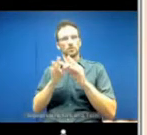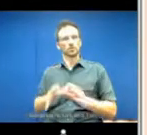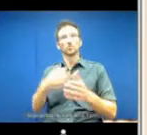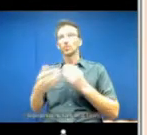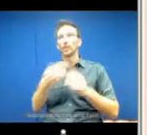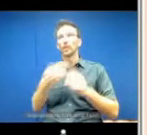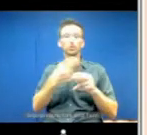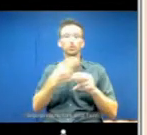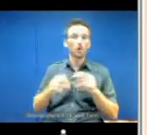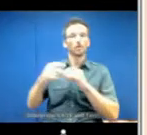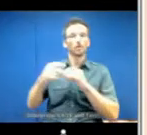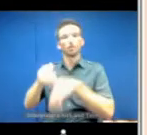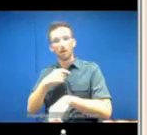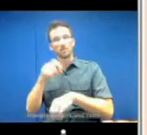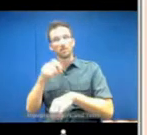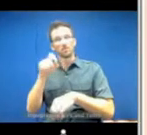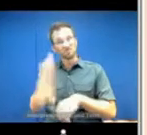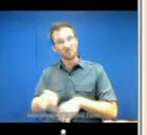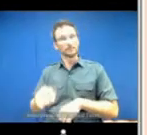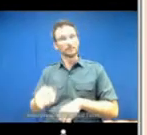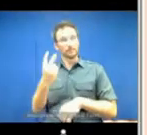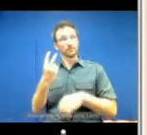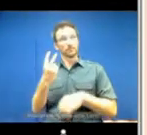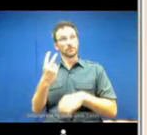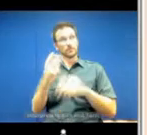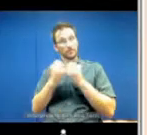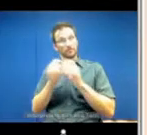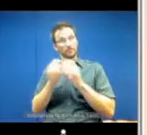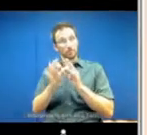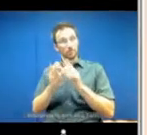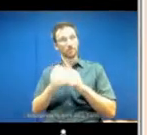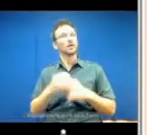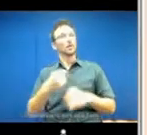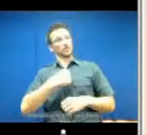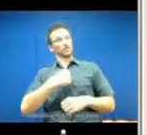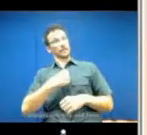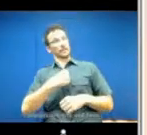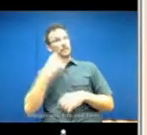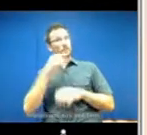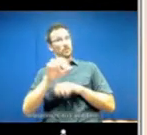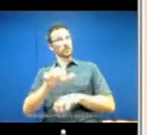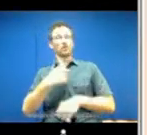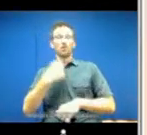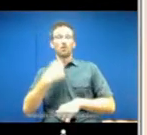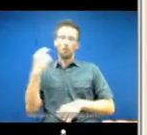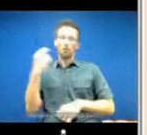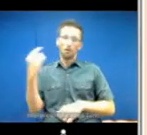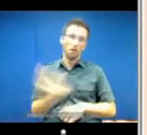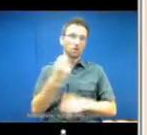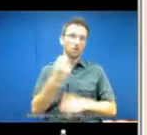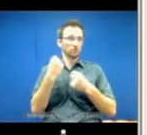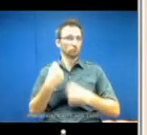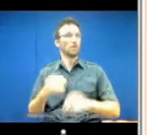Personally, I work as a team always in a deposition. I try always to work as a